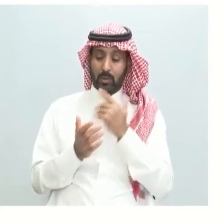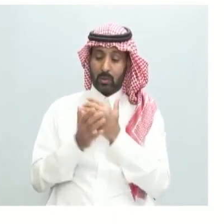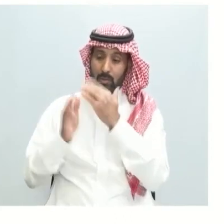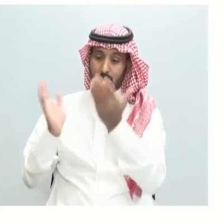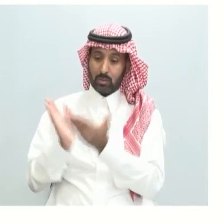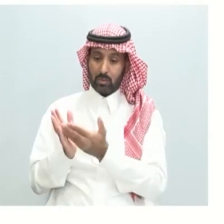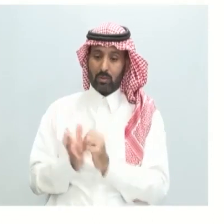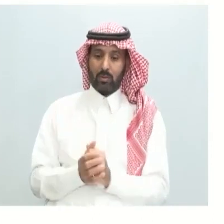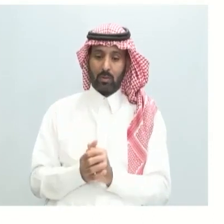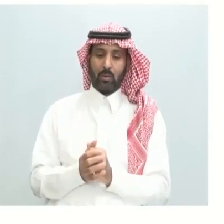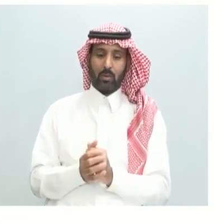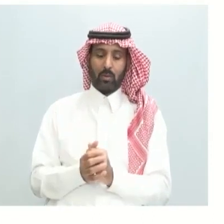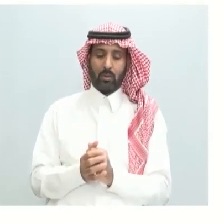rooms.